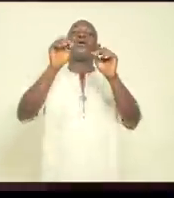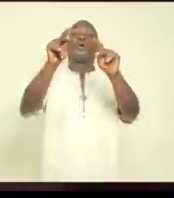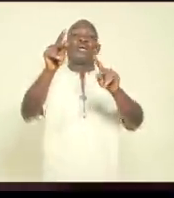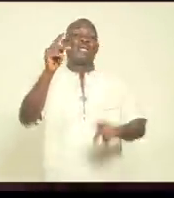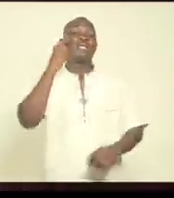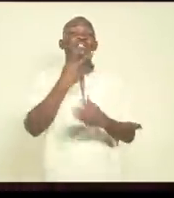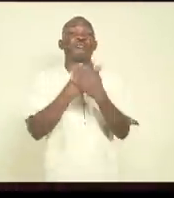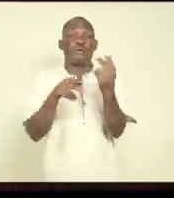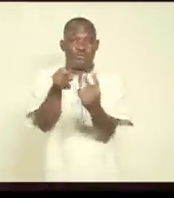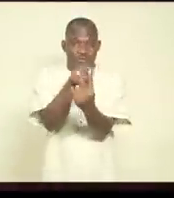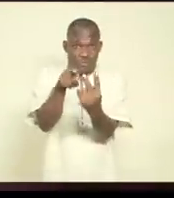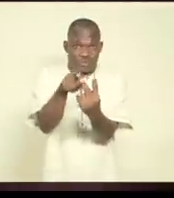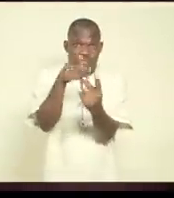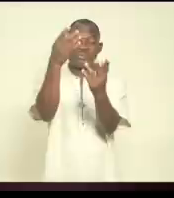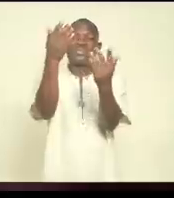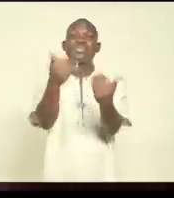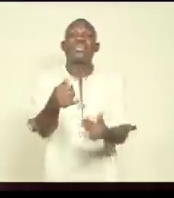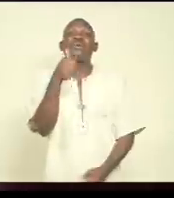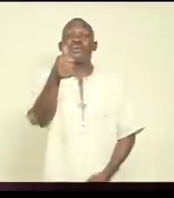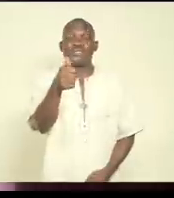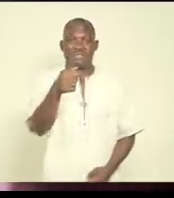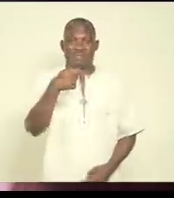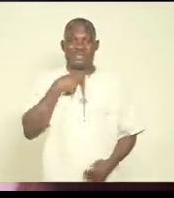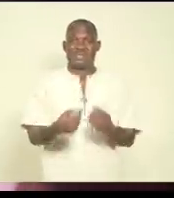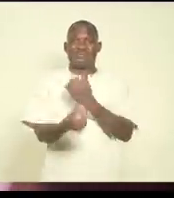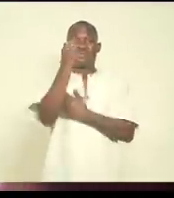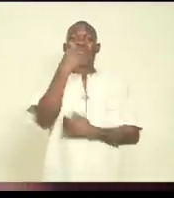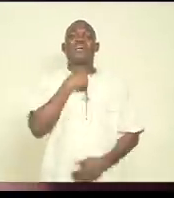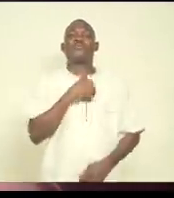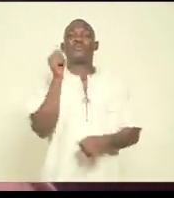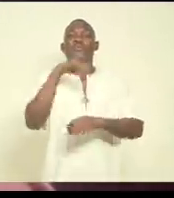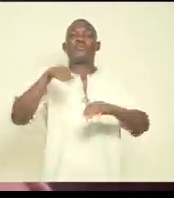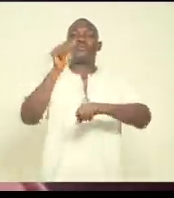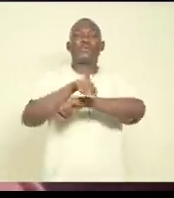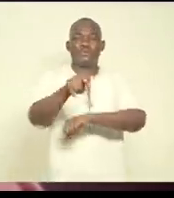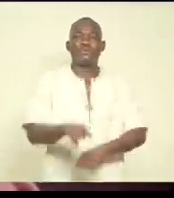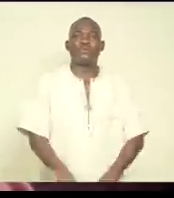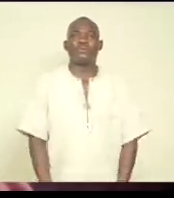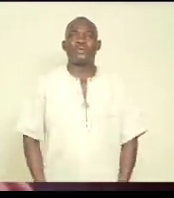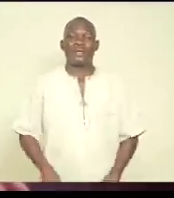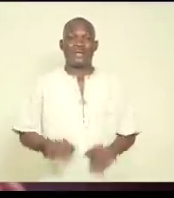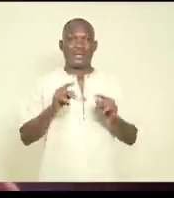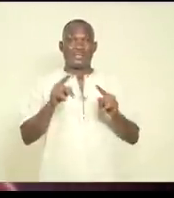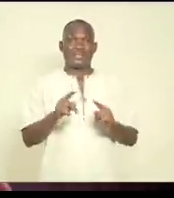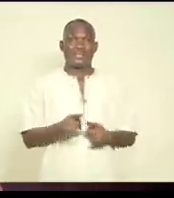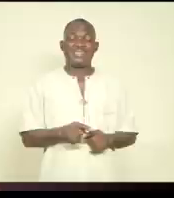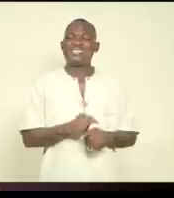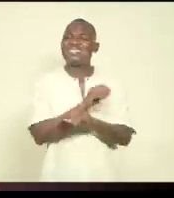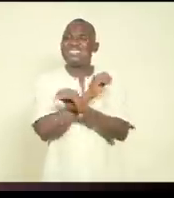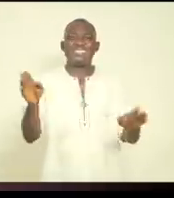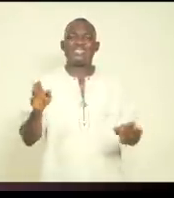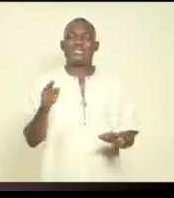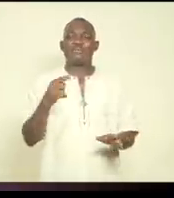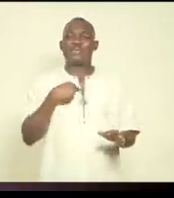you are now on my radar. Both of you. And nothing